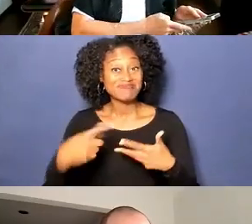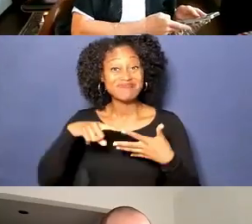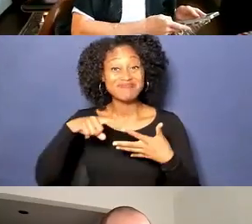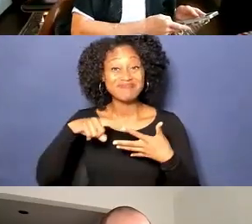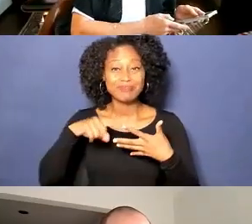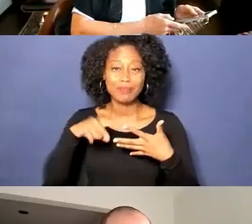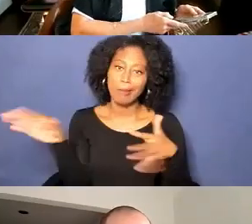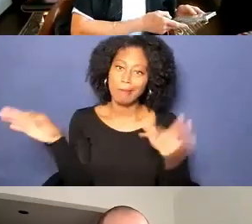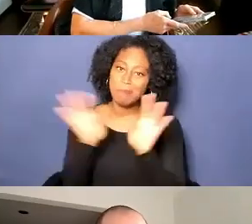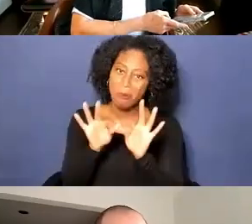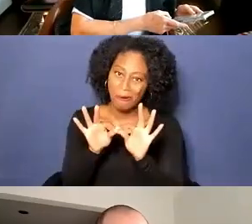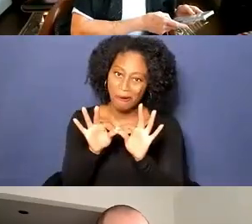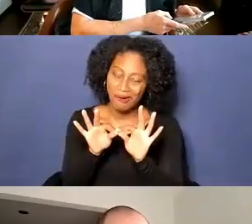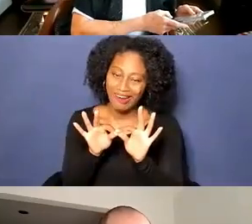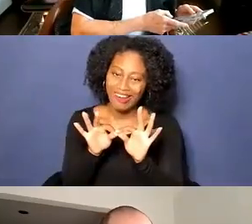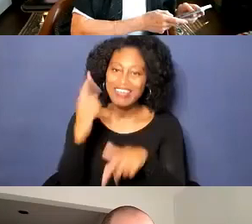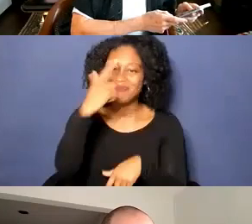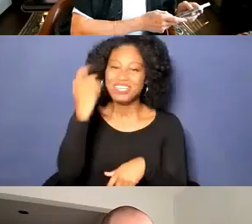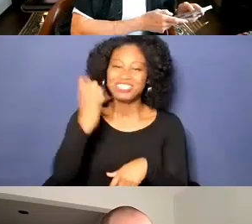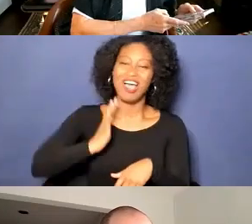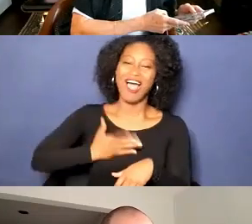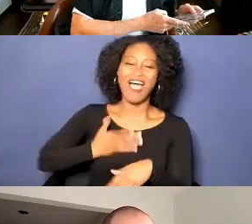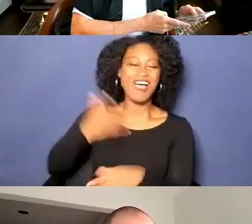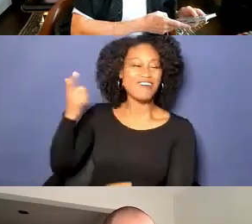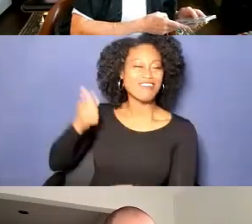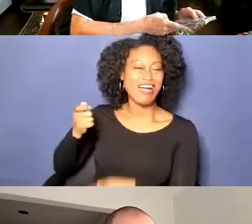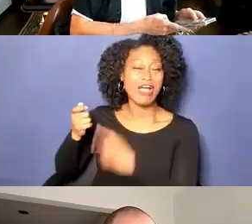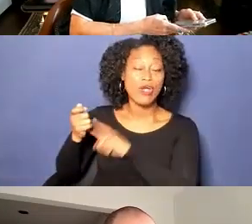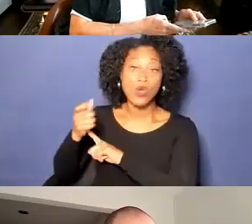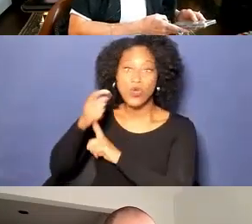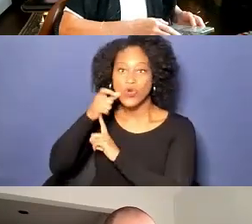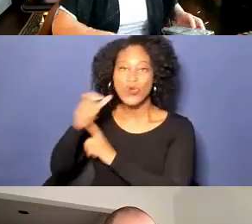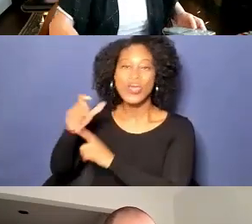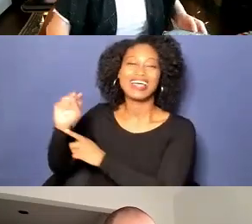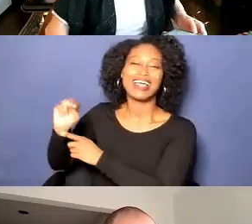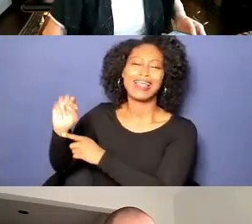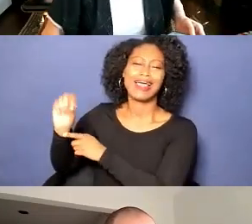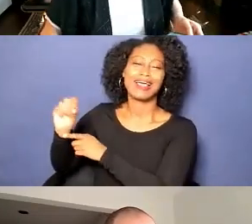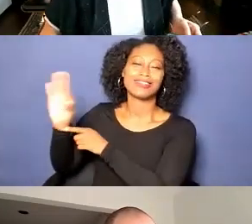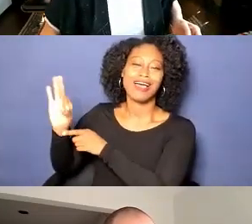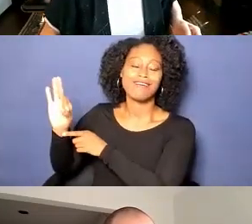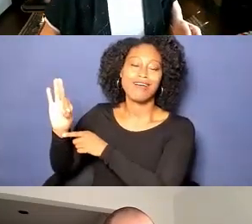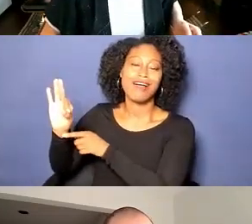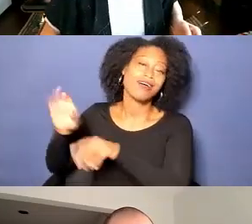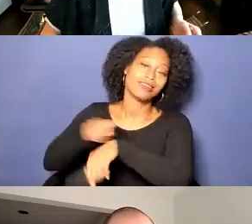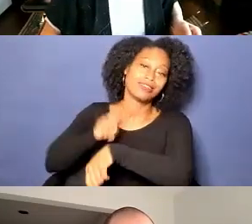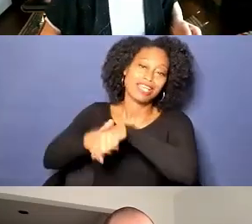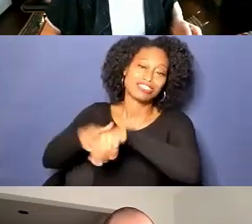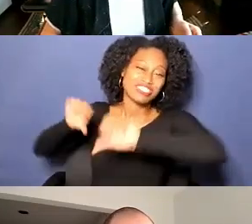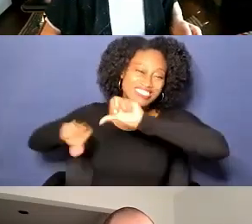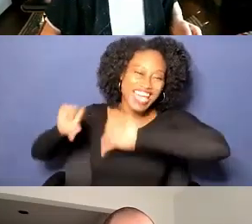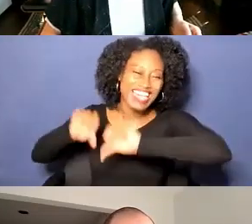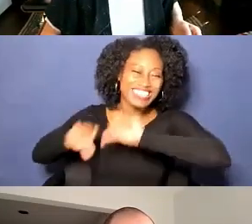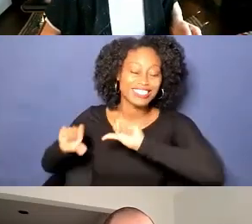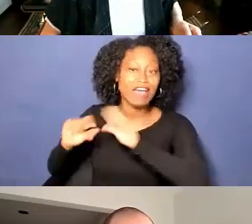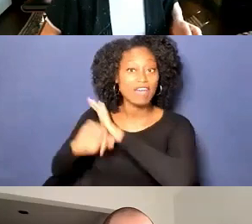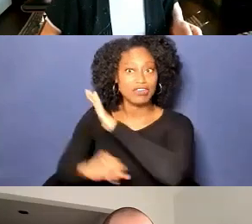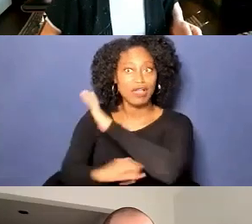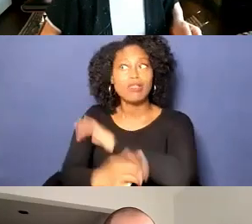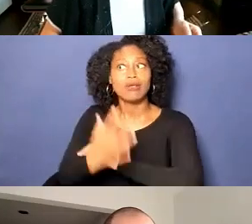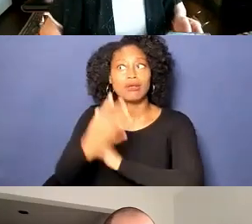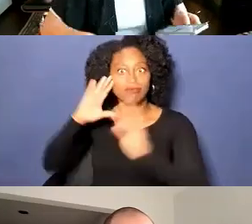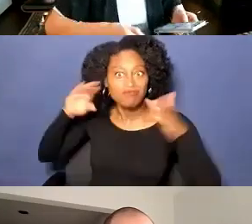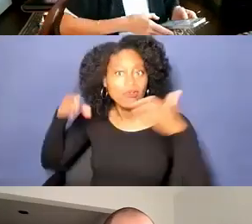of course, because of our funder, who is a National Science Foundation, is mathematics and science education. And